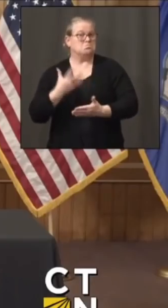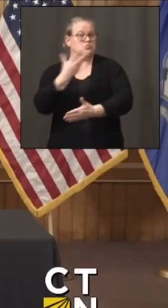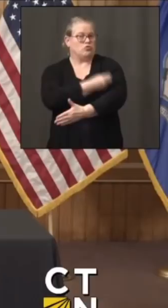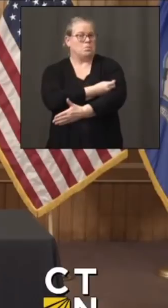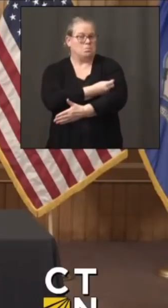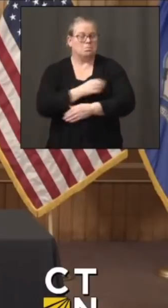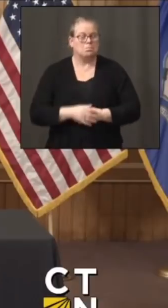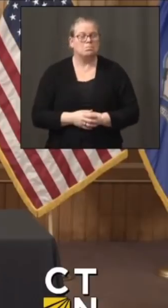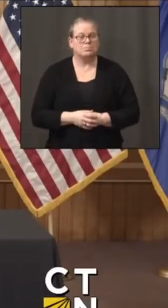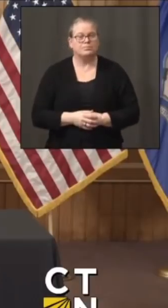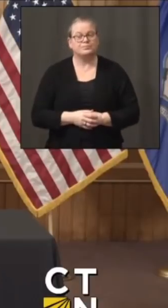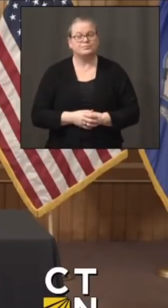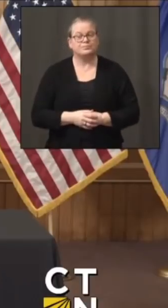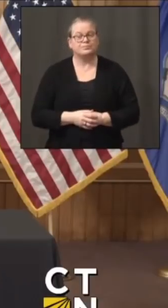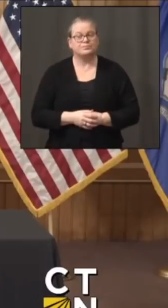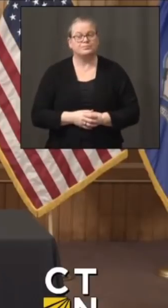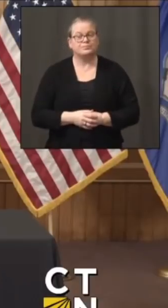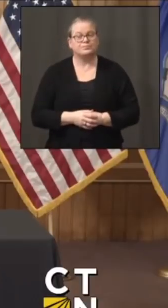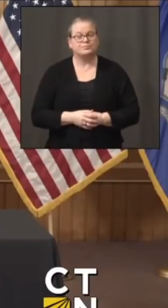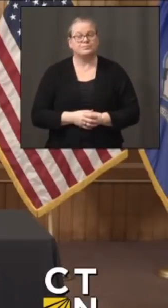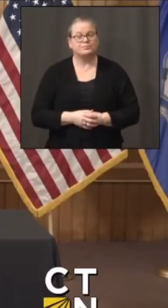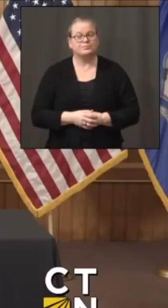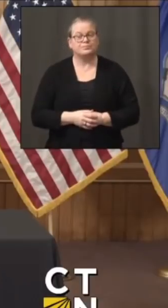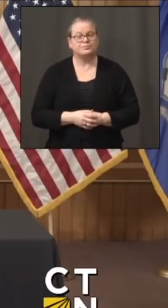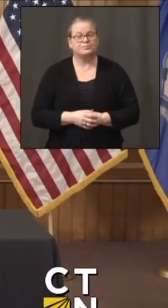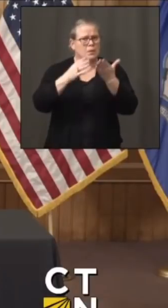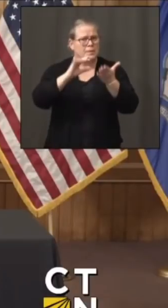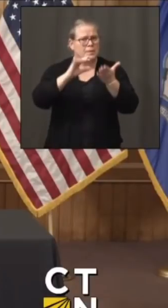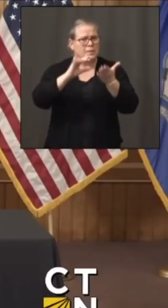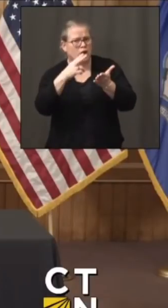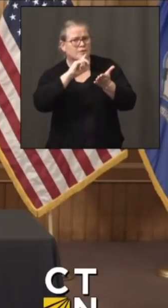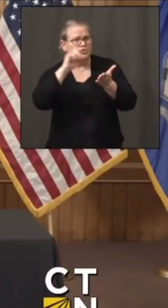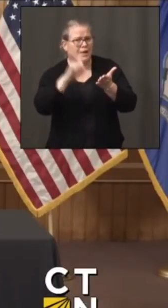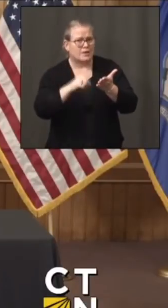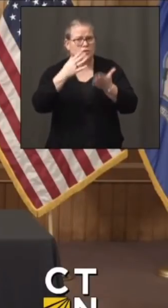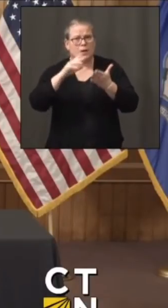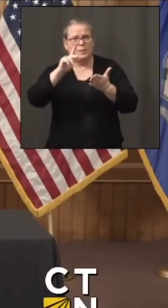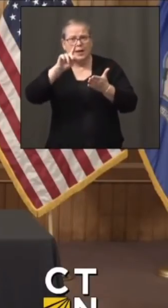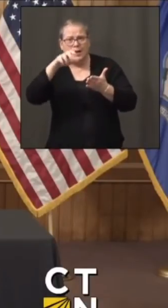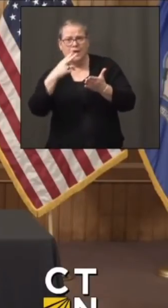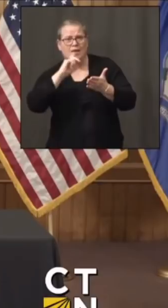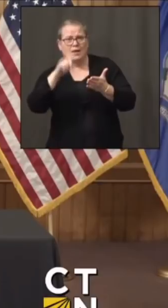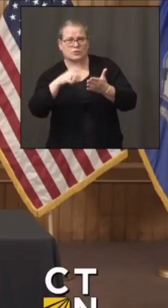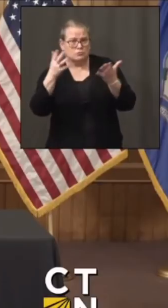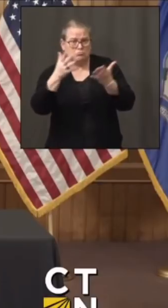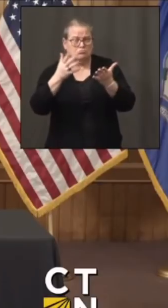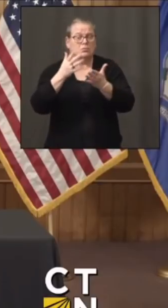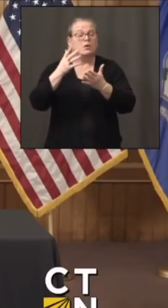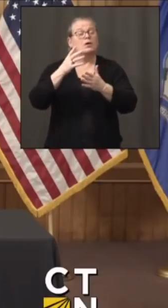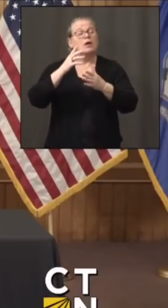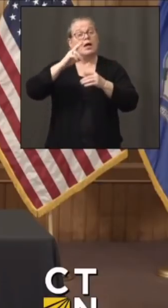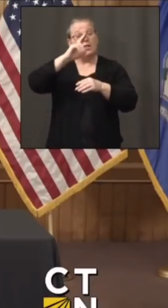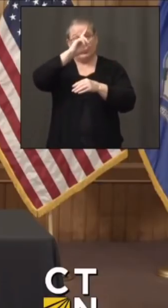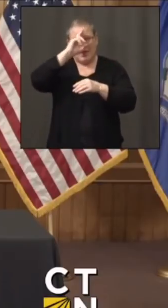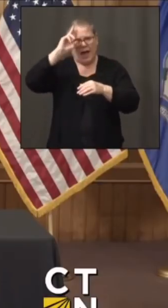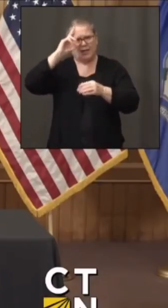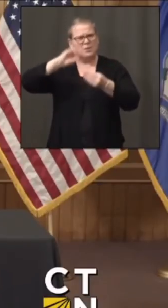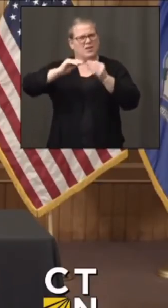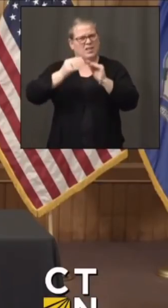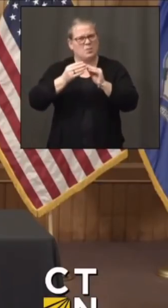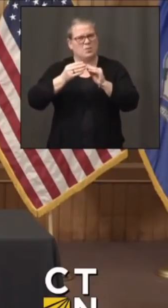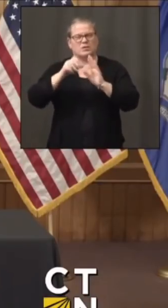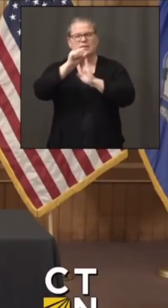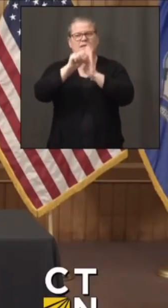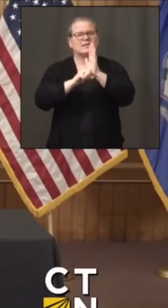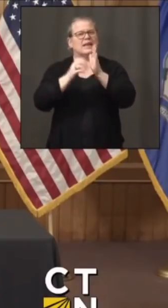that is maybe for Josh, maybe for Keith. The hospitalization numbers statewide have been kind of hard to figure lately, up a few